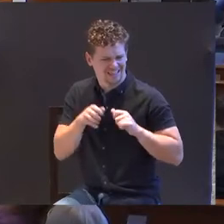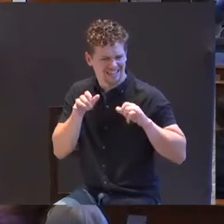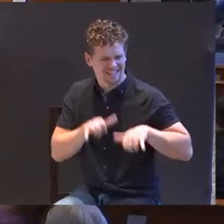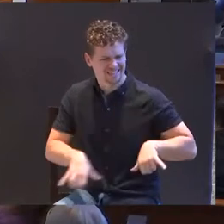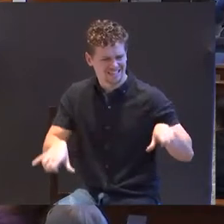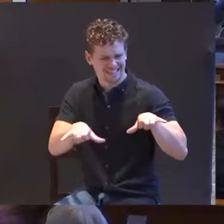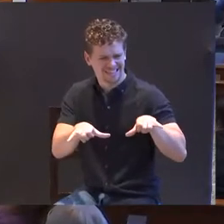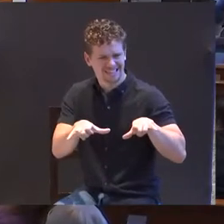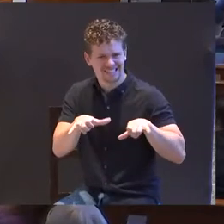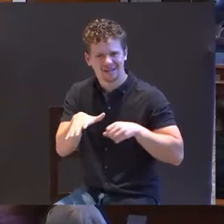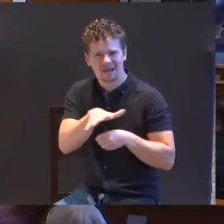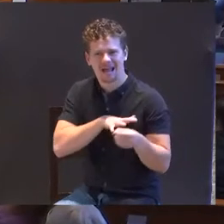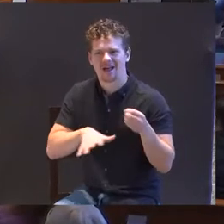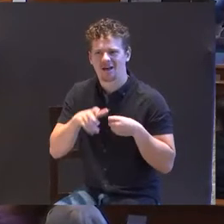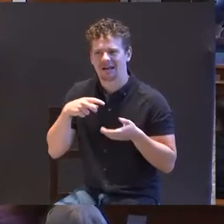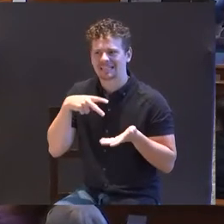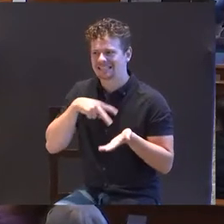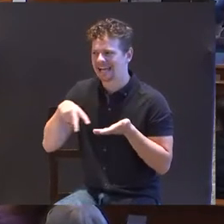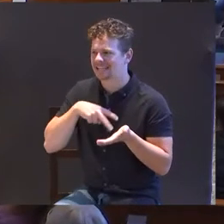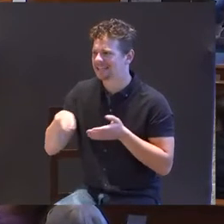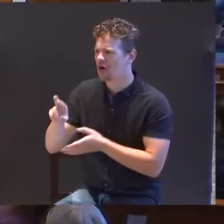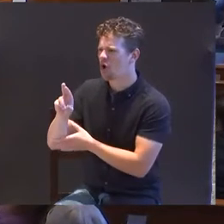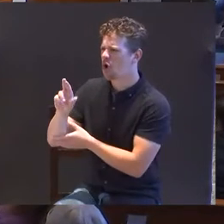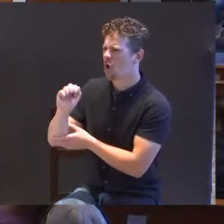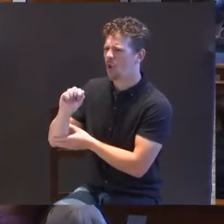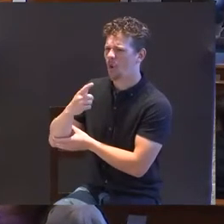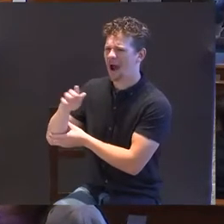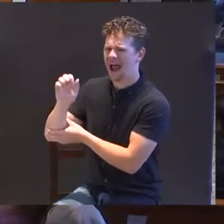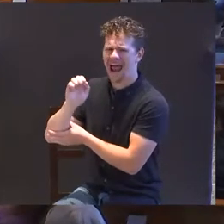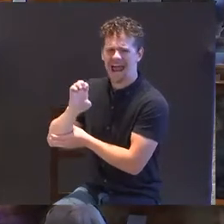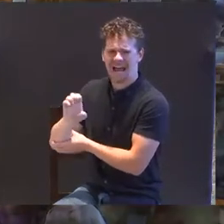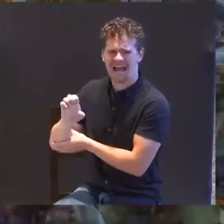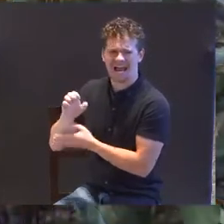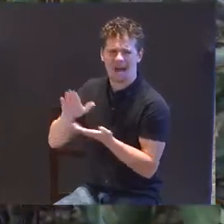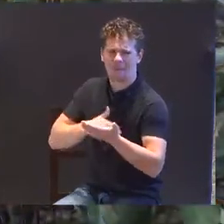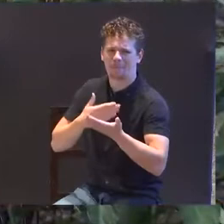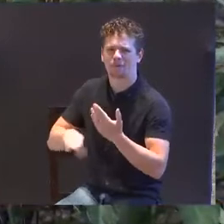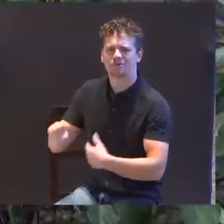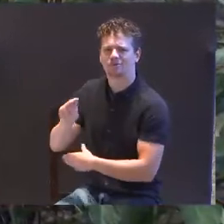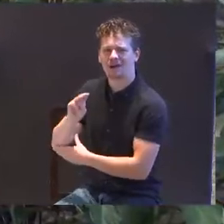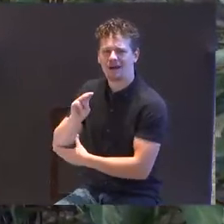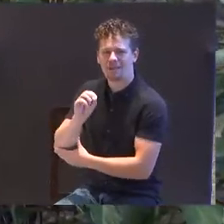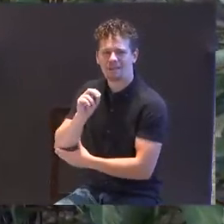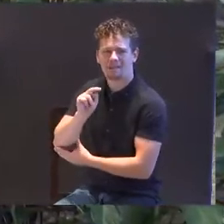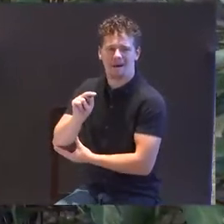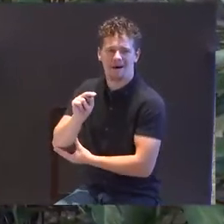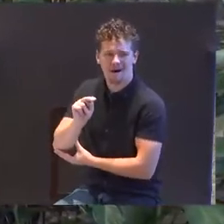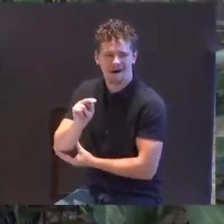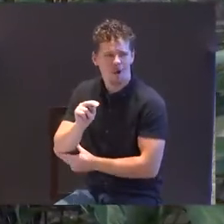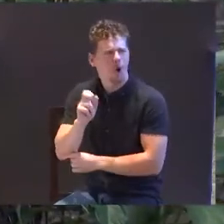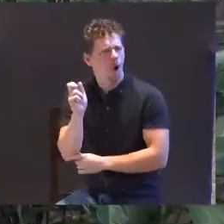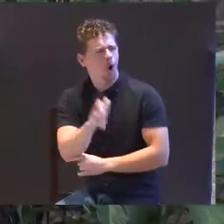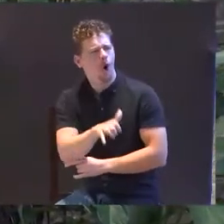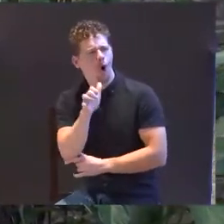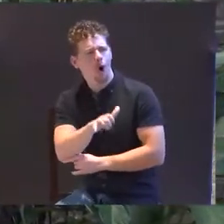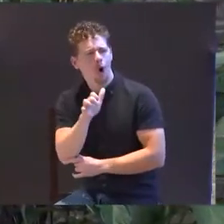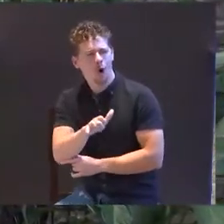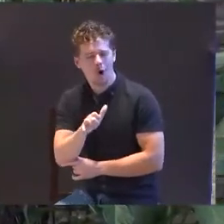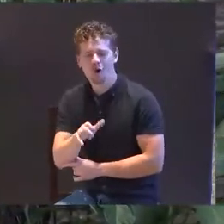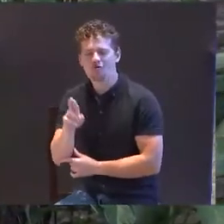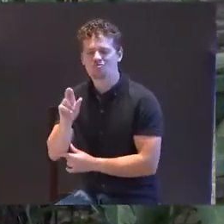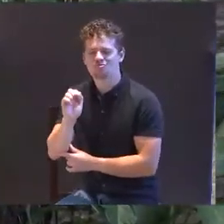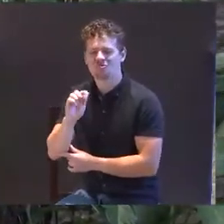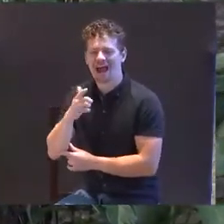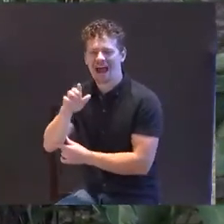Music Month. What was that? It was Reggae Music Month. Oh, Reggae Music Month. That's what it was. It was. Mike, it's so good to have you with us